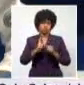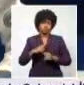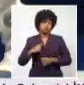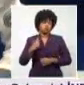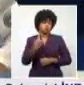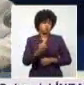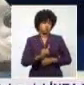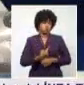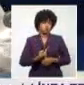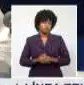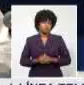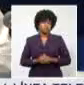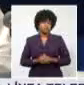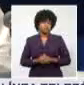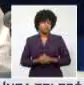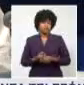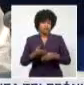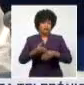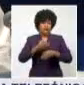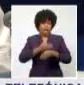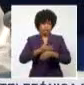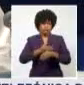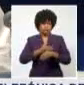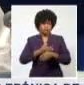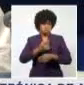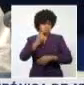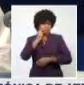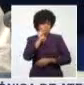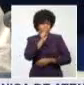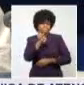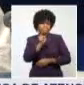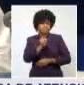of the availability here in Cuba